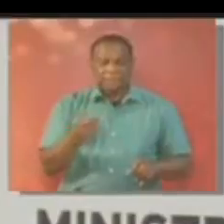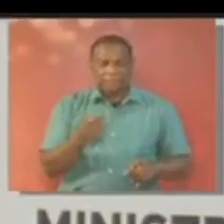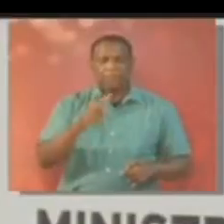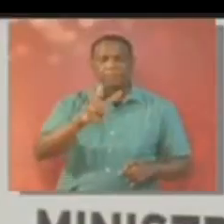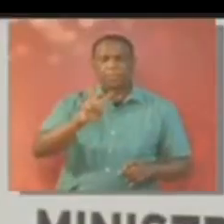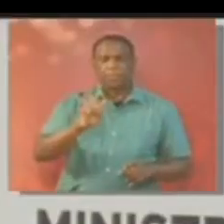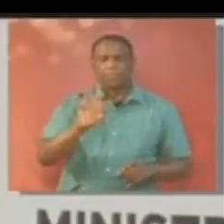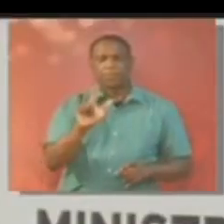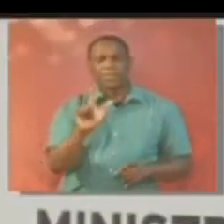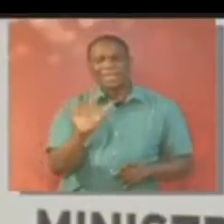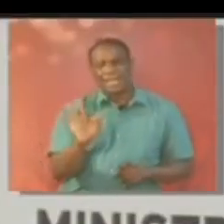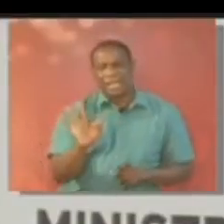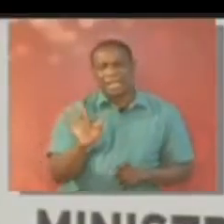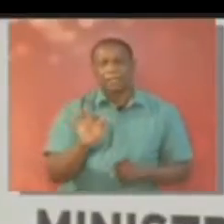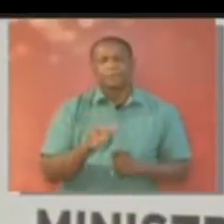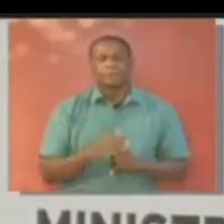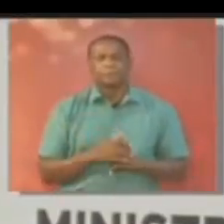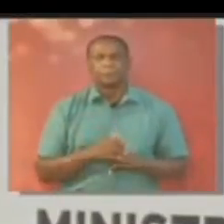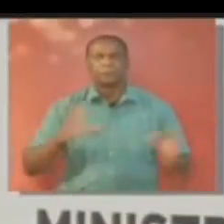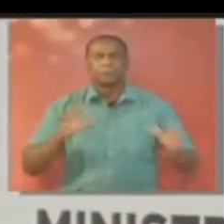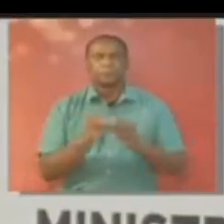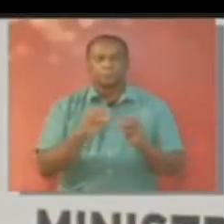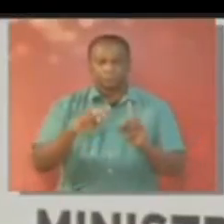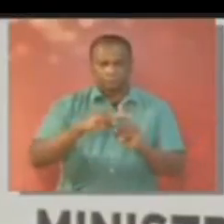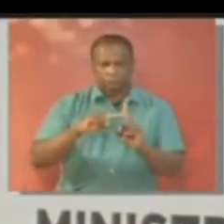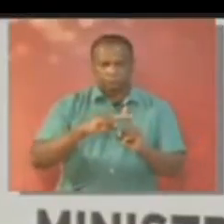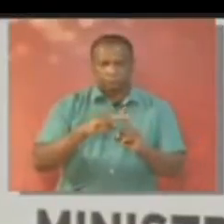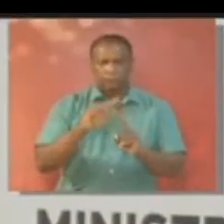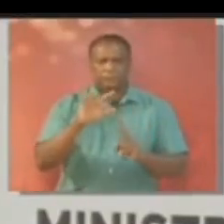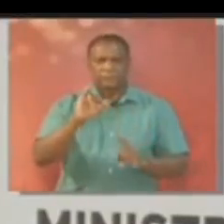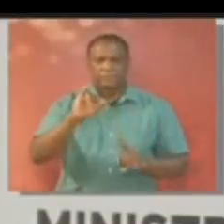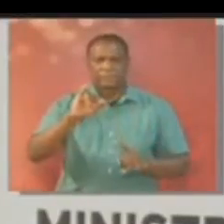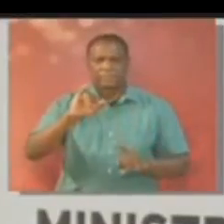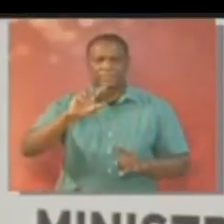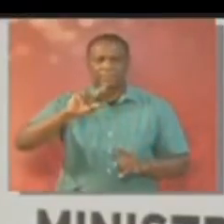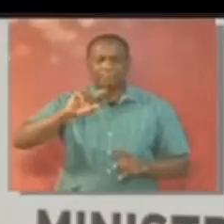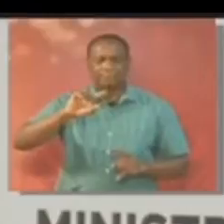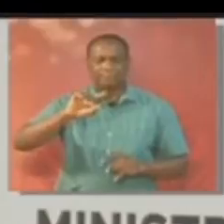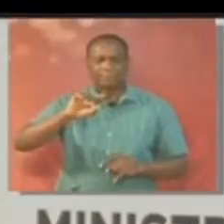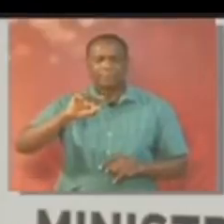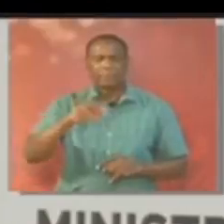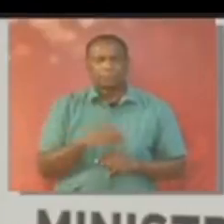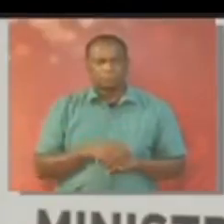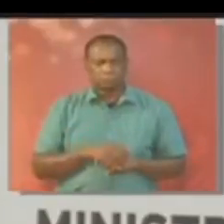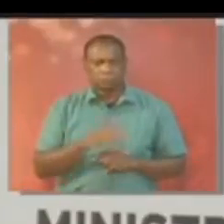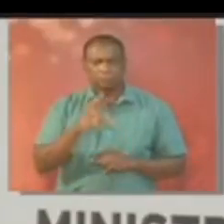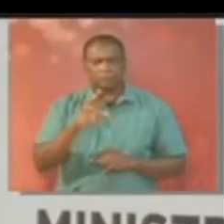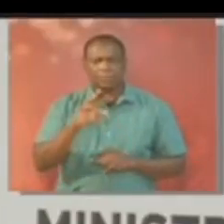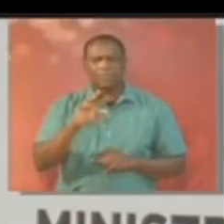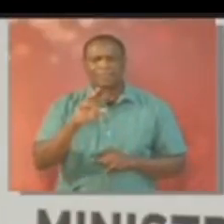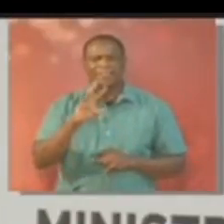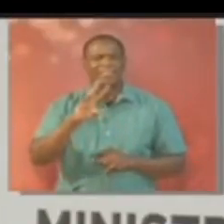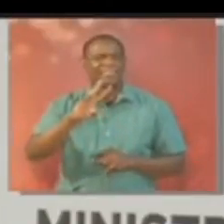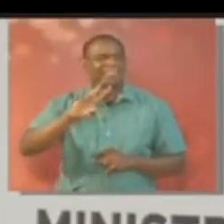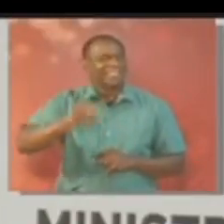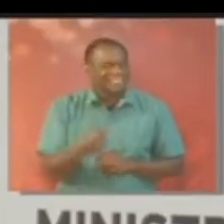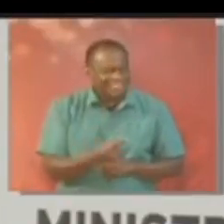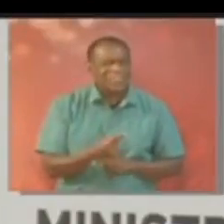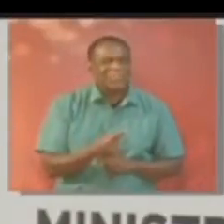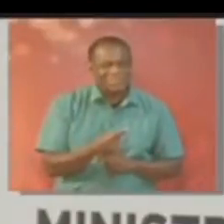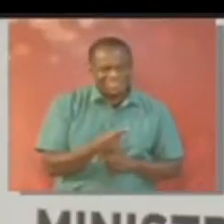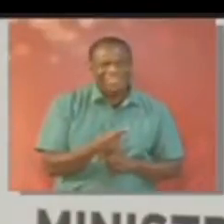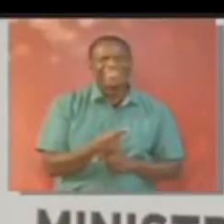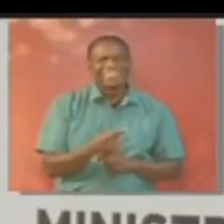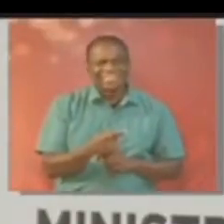66,429. Total positive cases now stand at 6,852 since the 12th of March. Total recovered